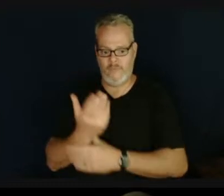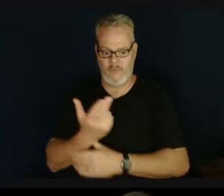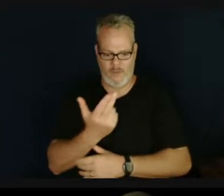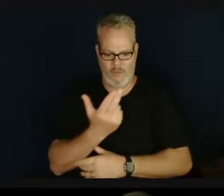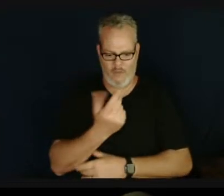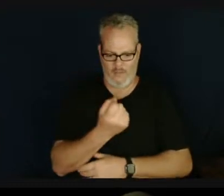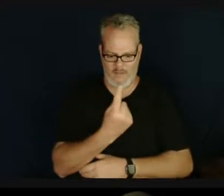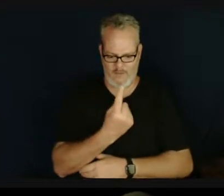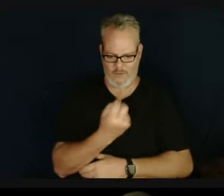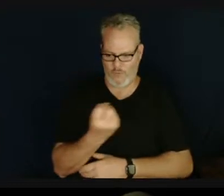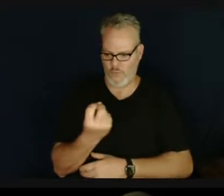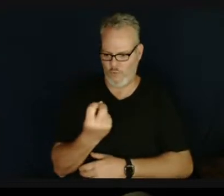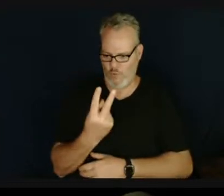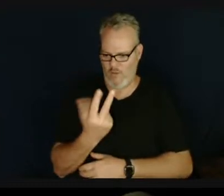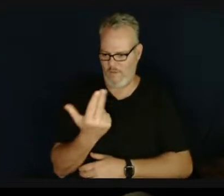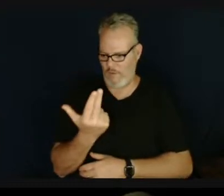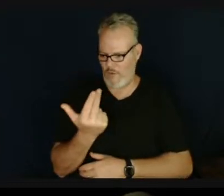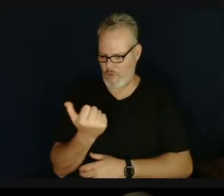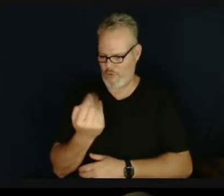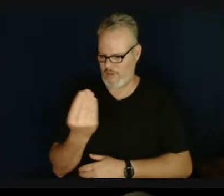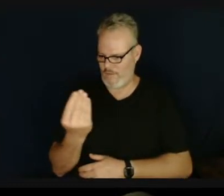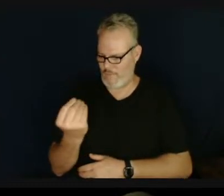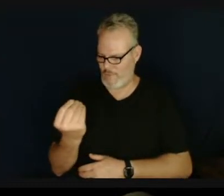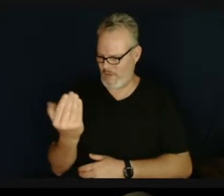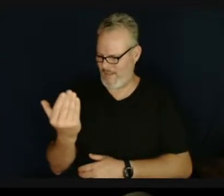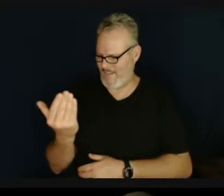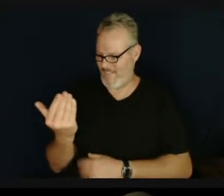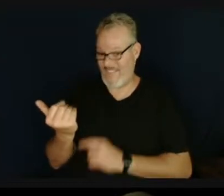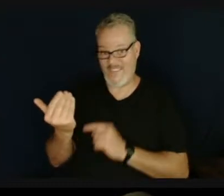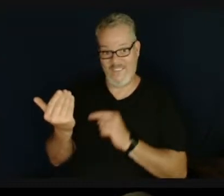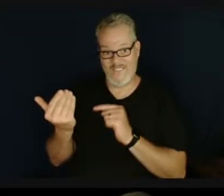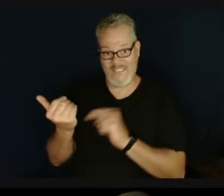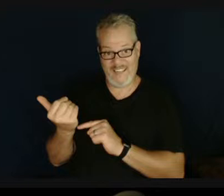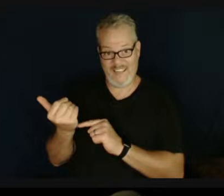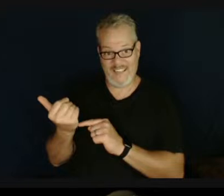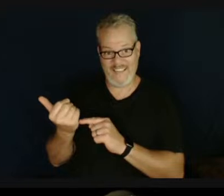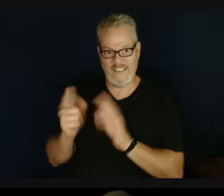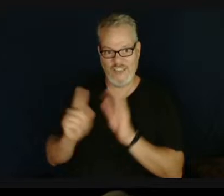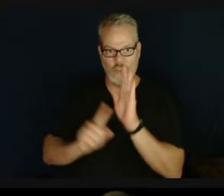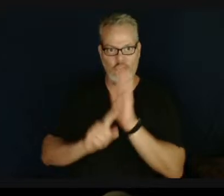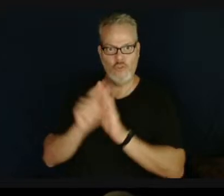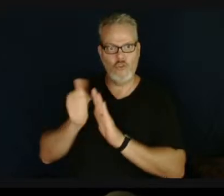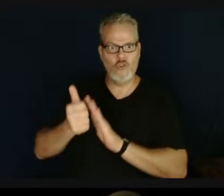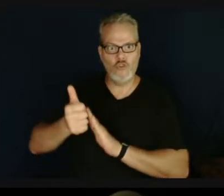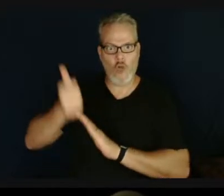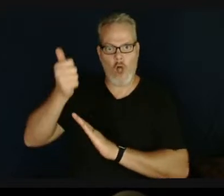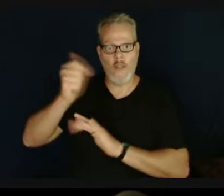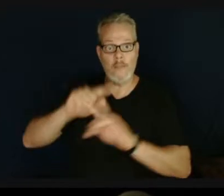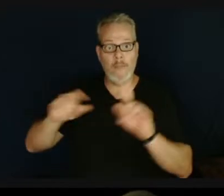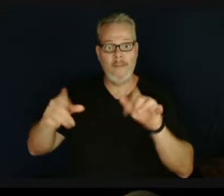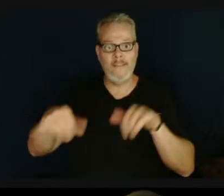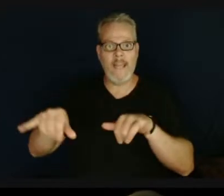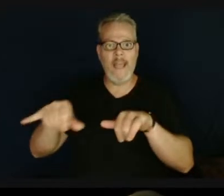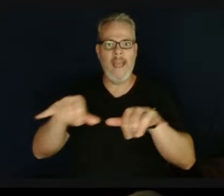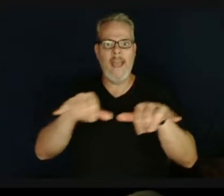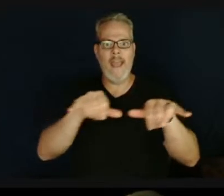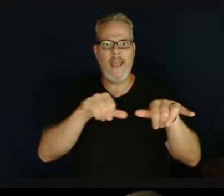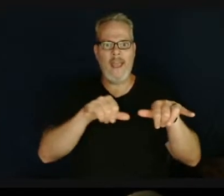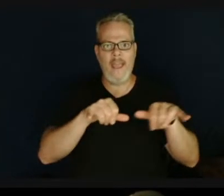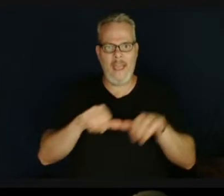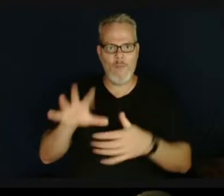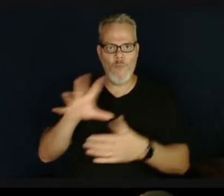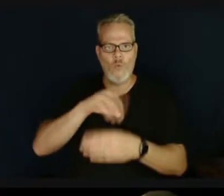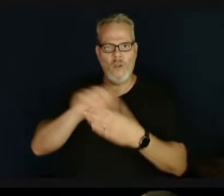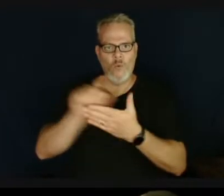see 15 just happened to be the tallest point right there, but it's the same pattern as all the other ones in the same week, right?